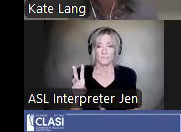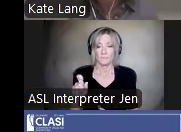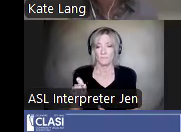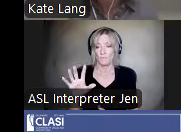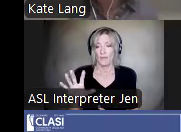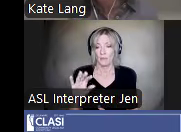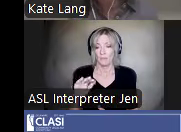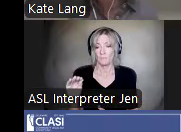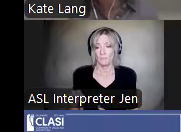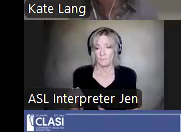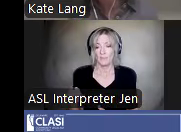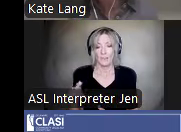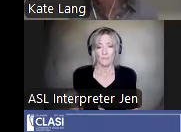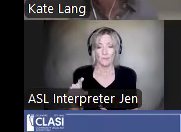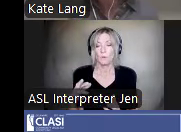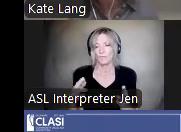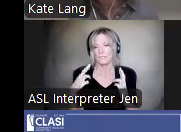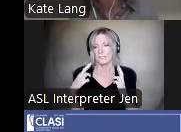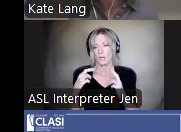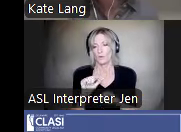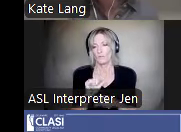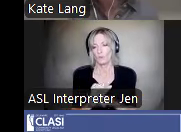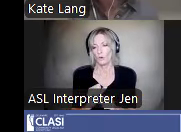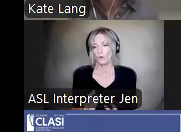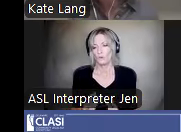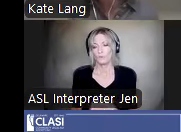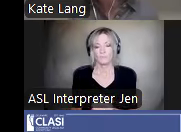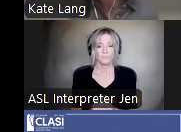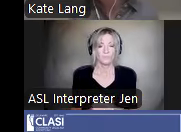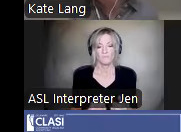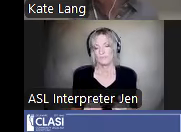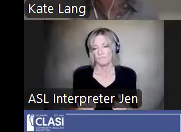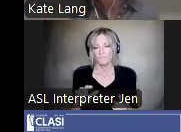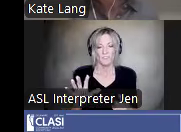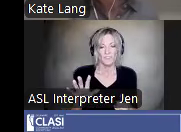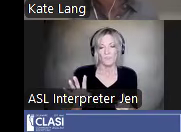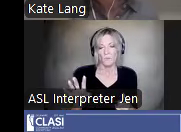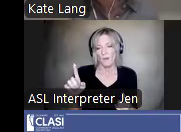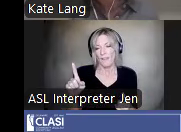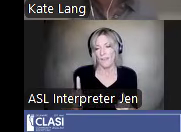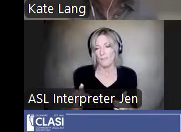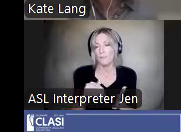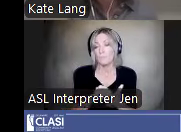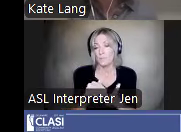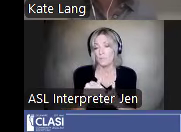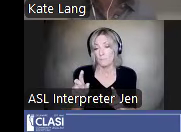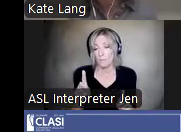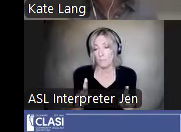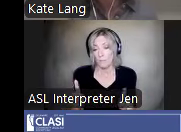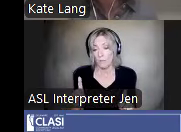76.5% are retired workers. So this is about 54.5 million people